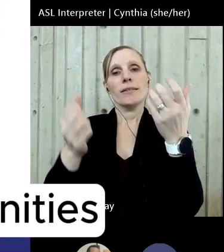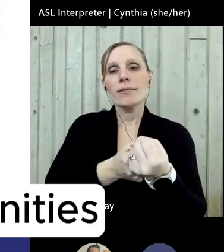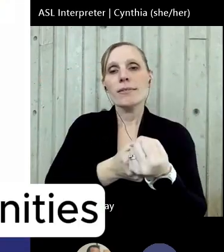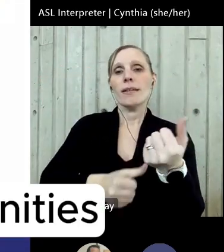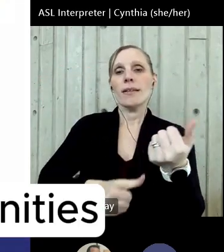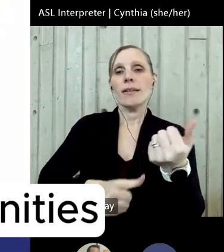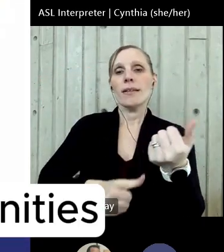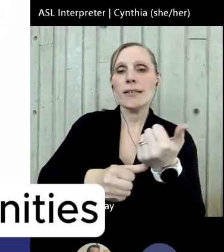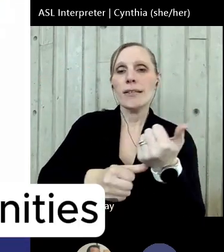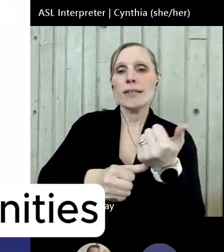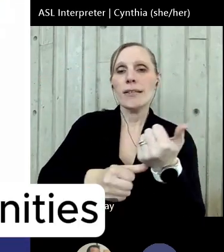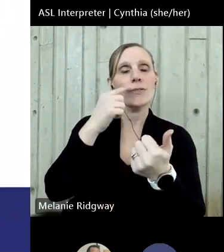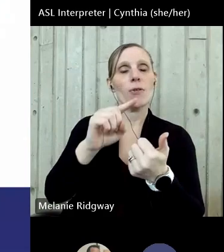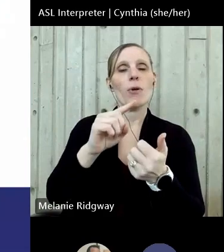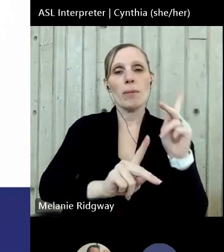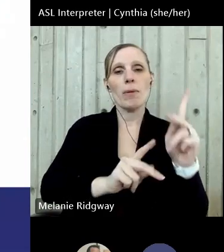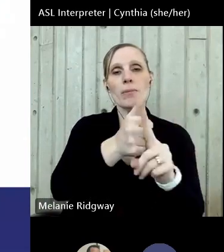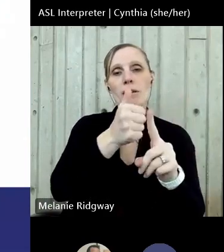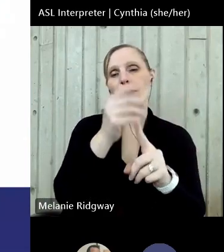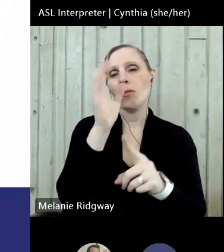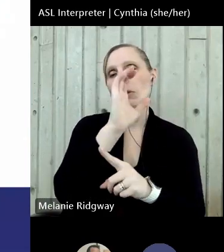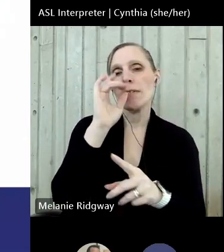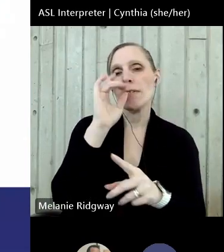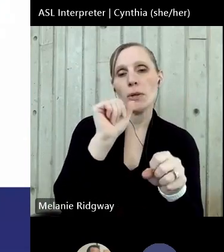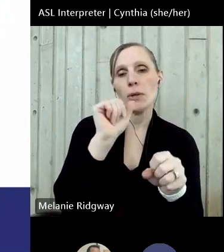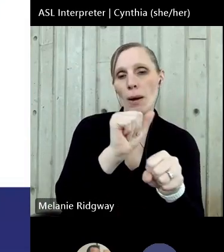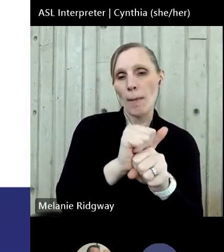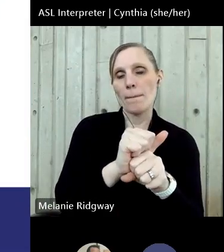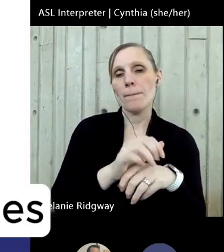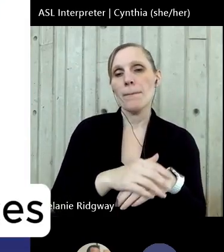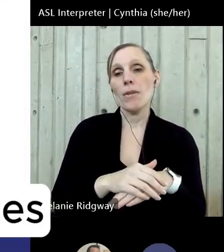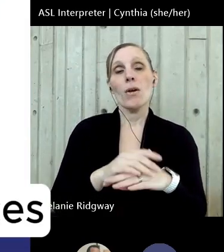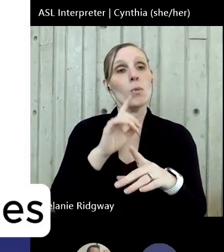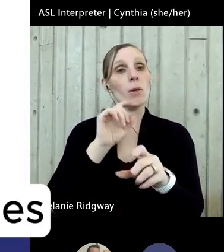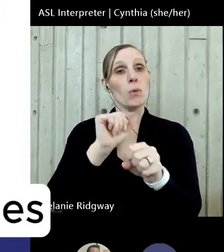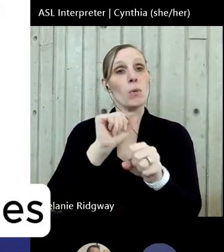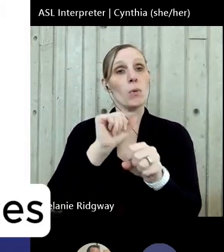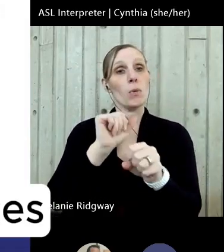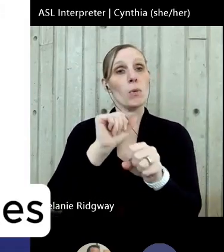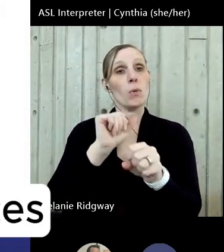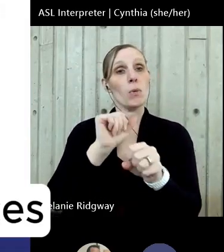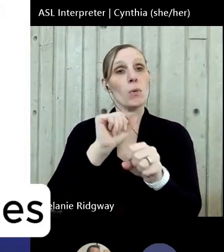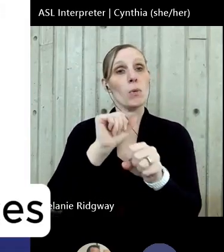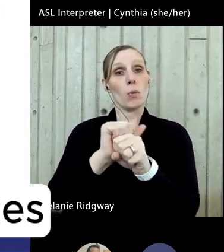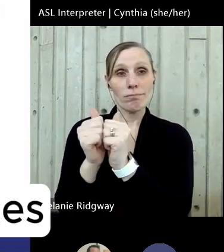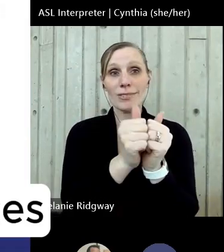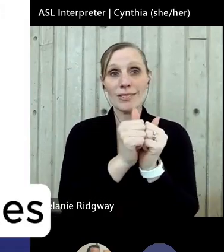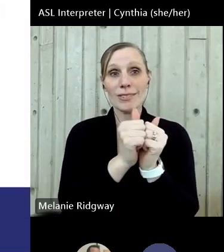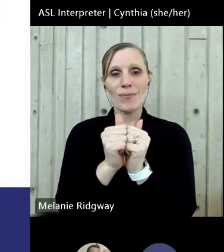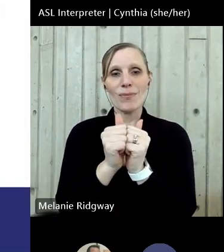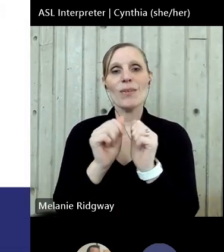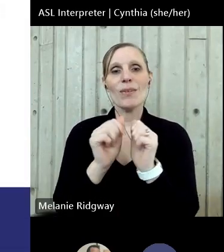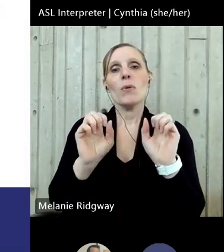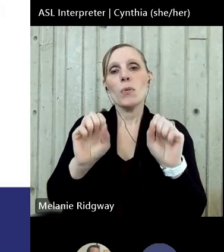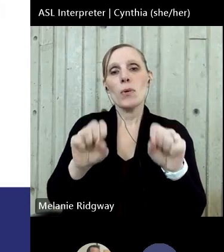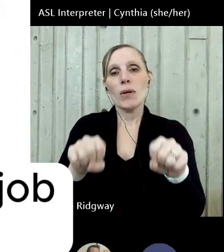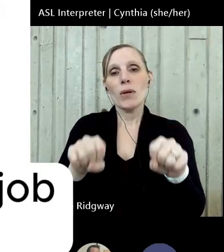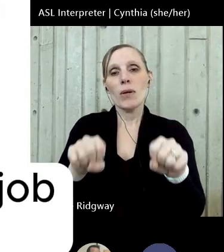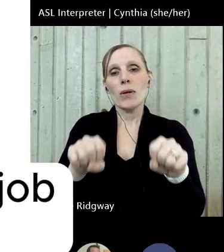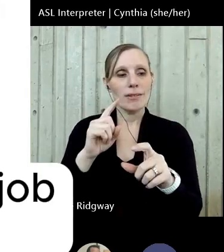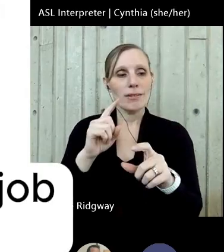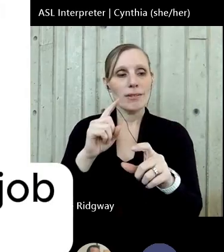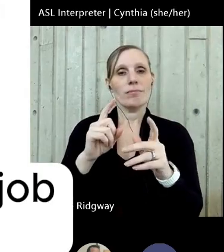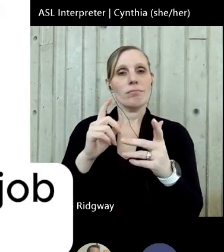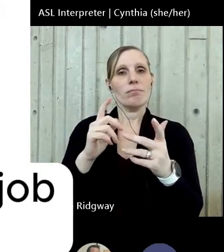meaningful employment opportunities. By working together, we can leverage our collective resources and expertise